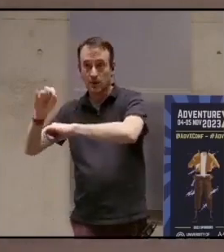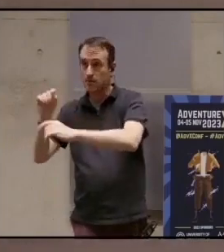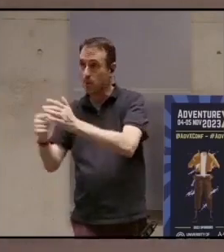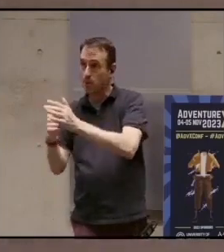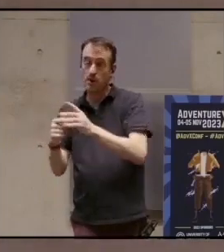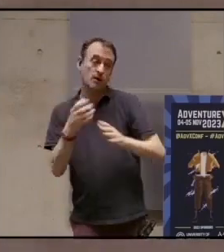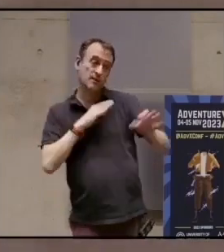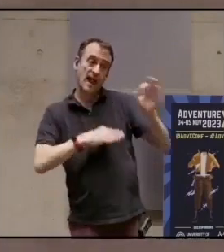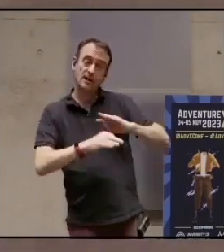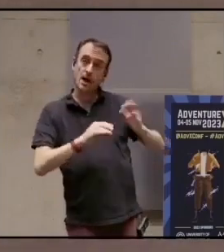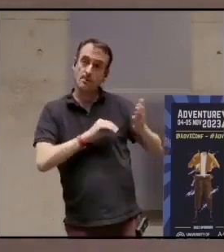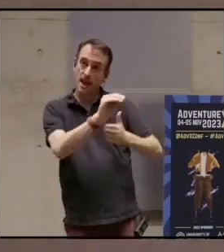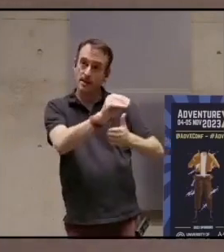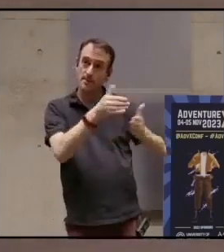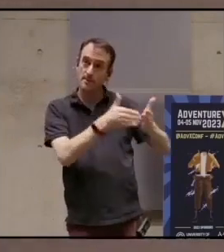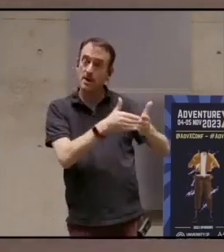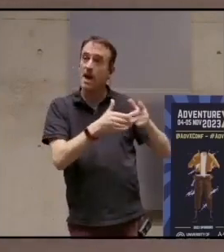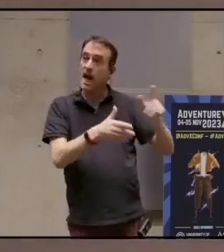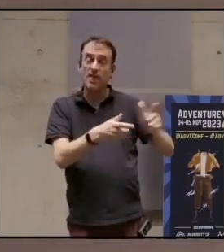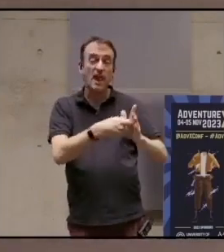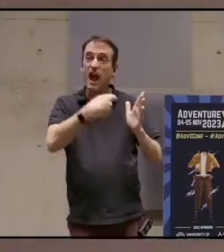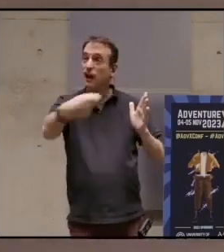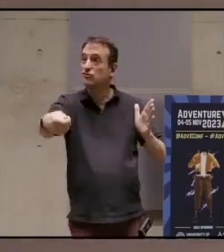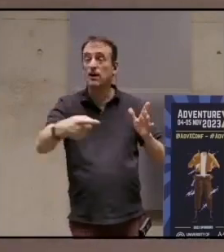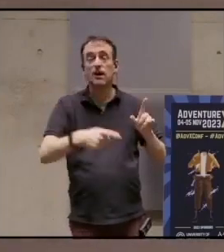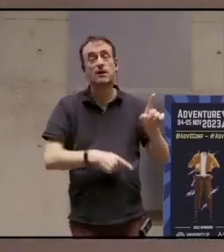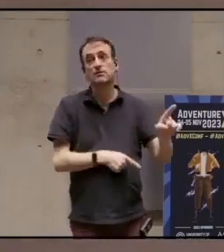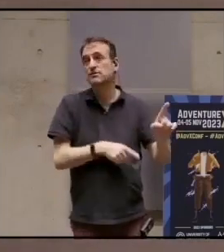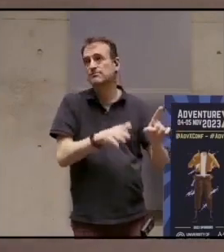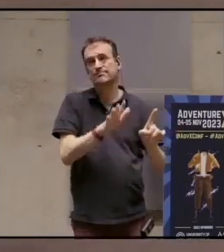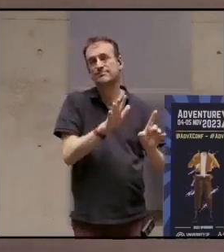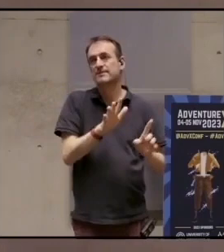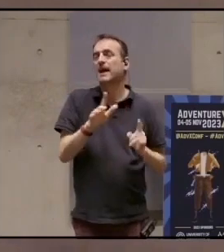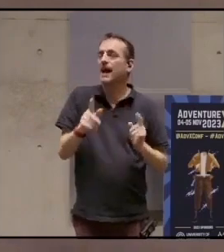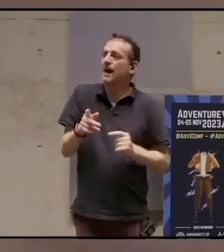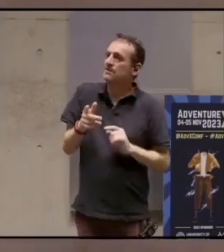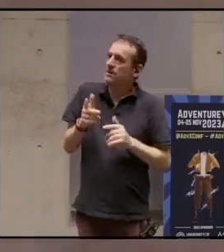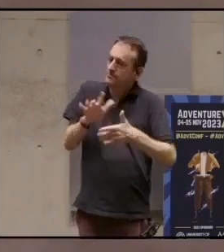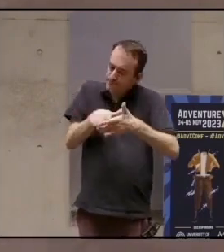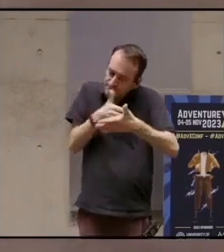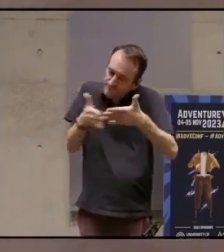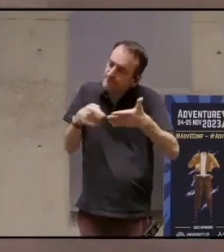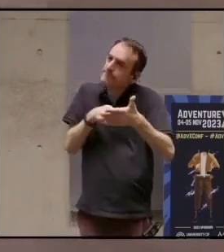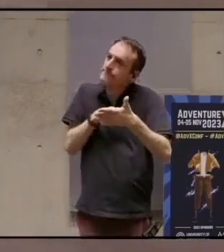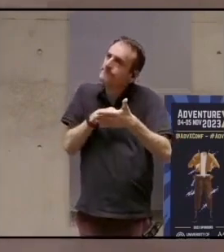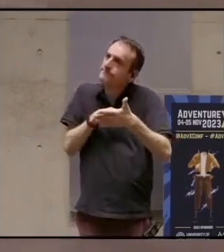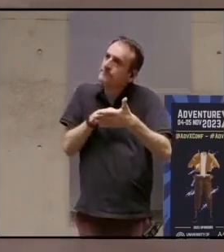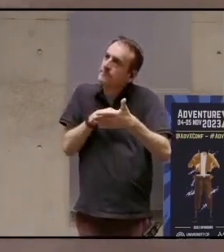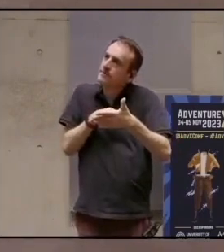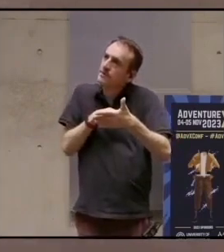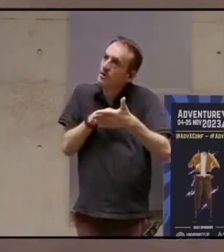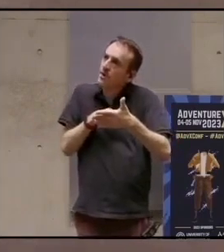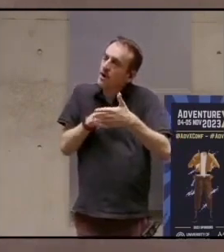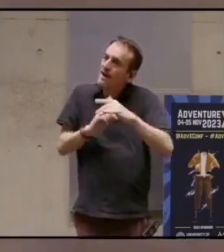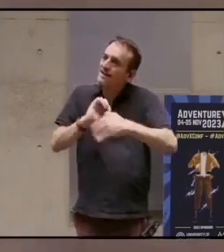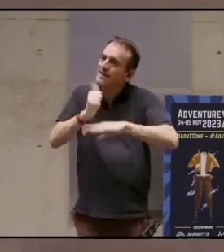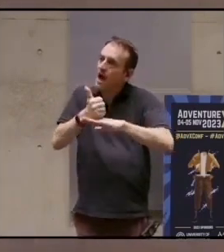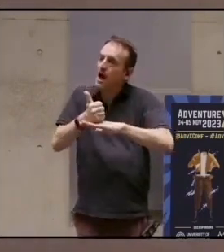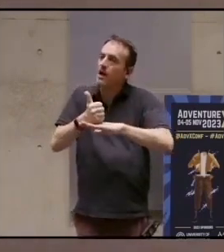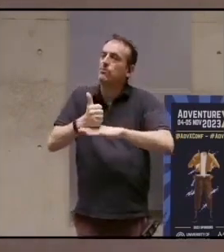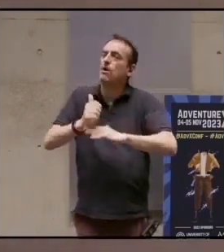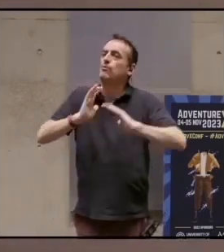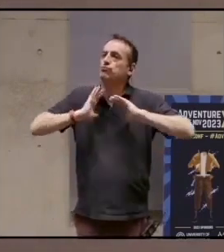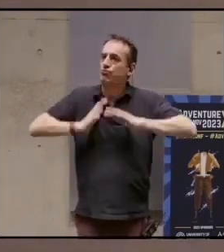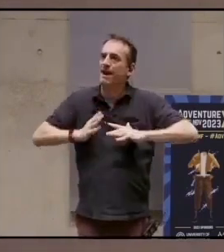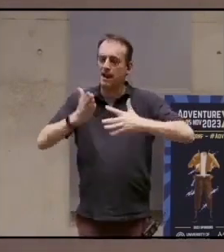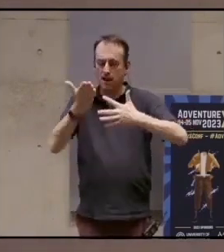of time, and again, don't take the piss with that. And it is my job to schedule and enforce and call breaks on a regular basis.